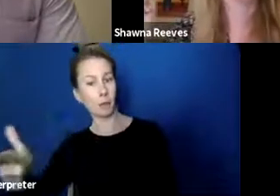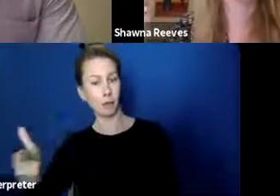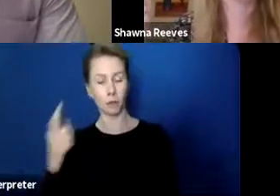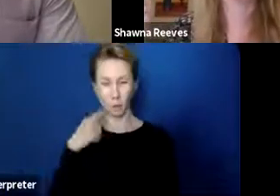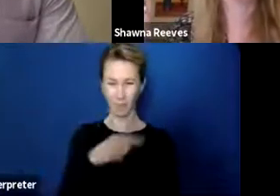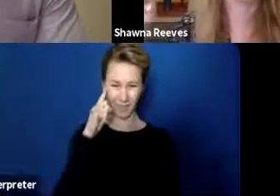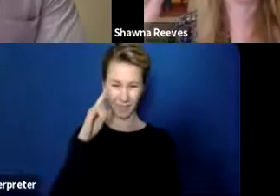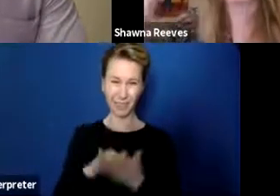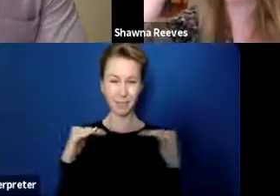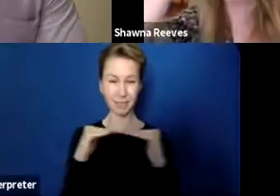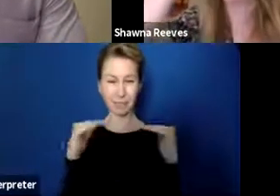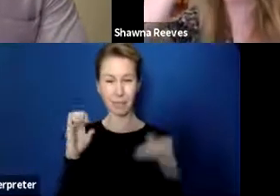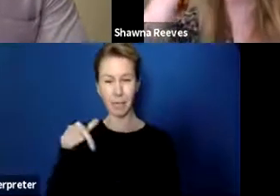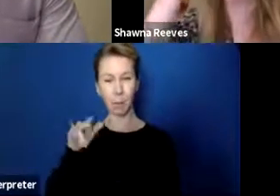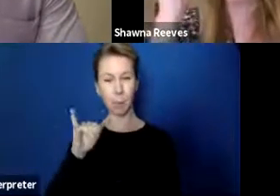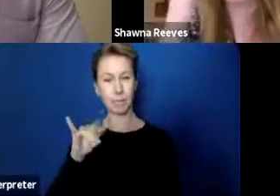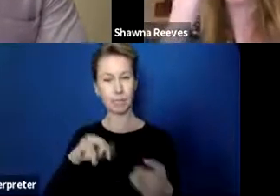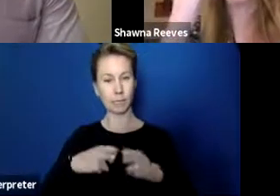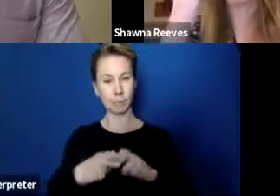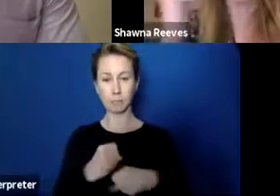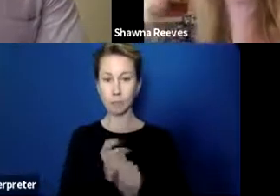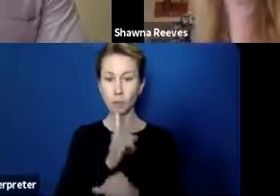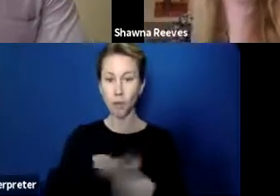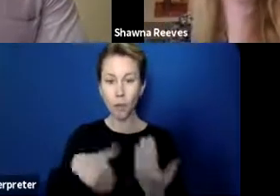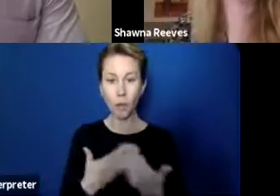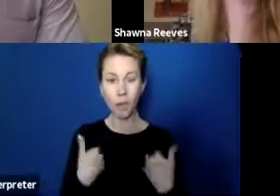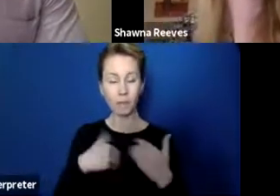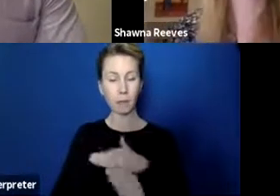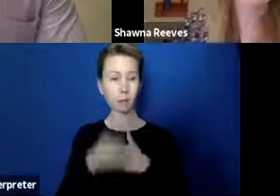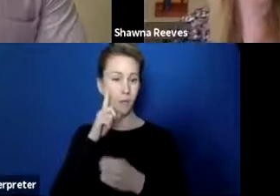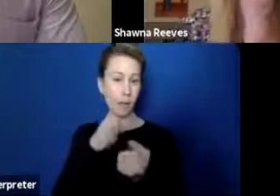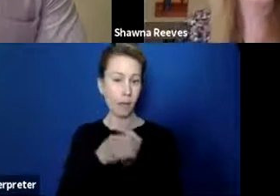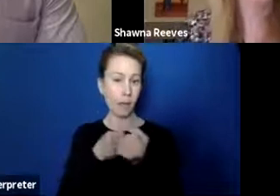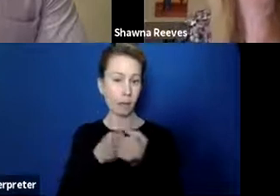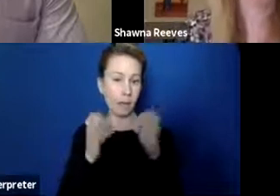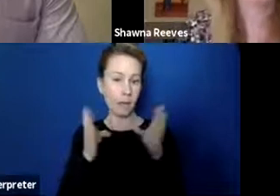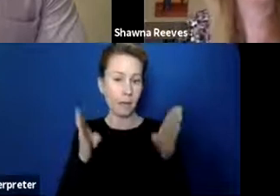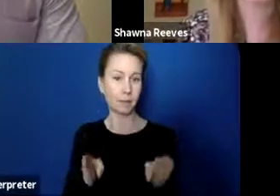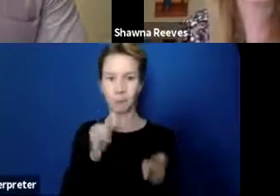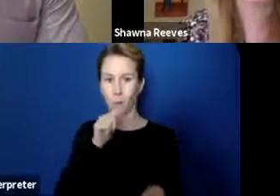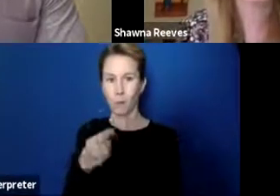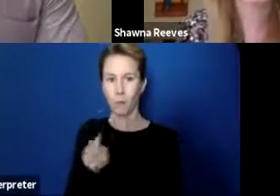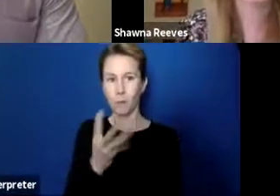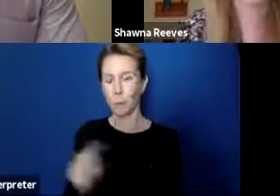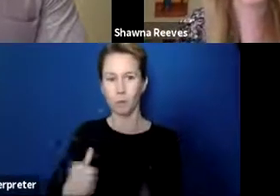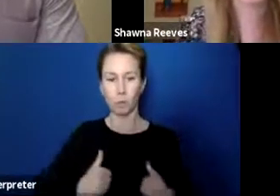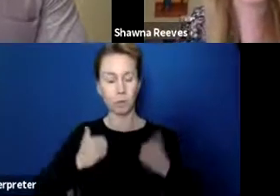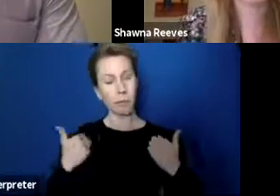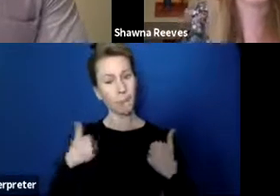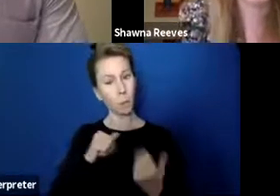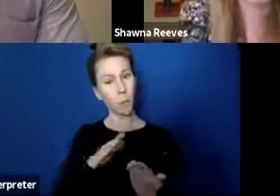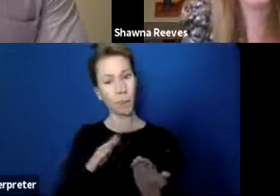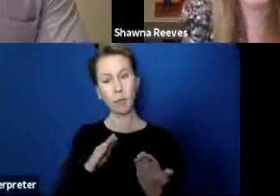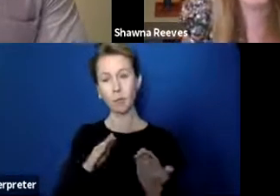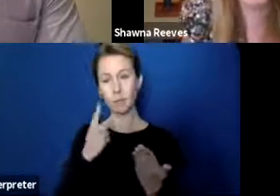some things open up at different times, which we might see some counties begin to open up while others, it might take more time.